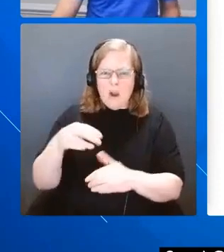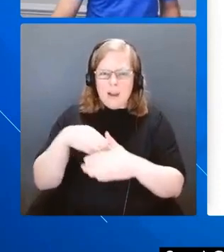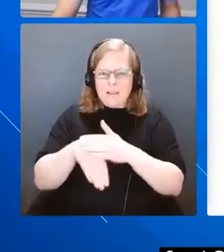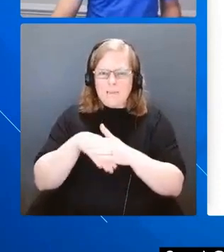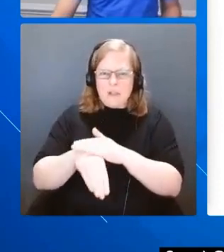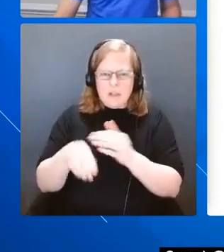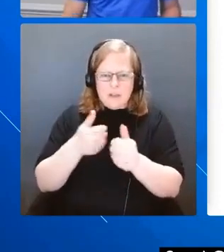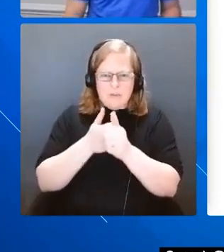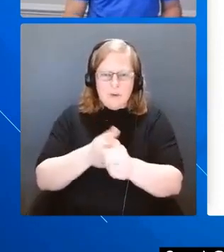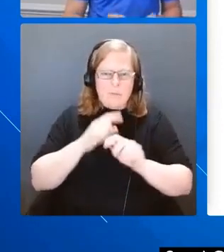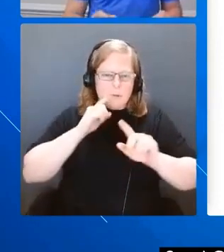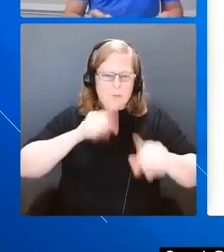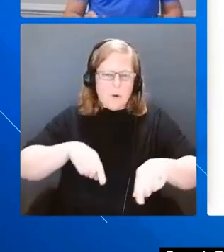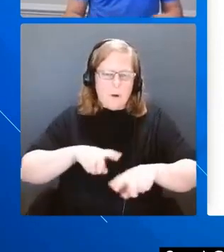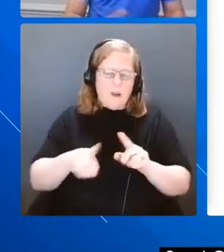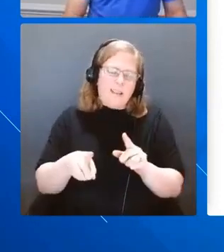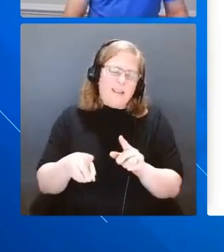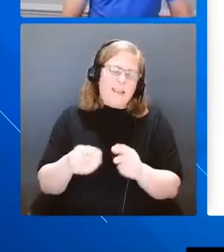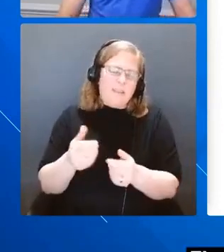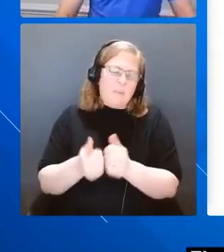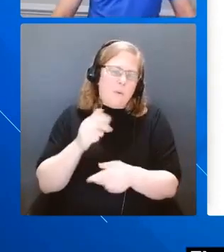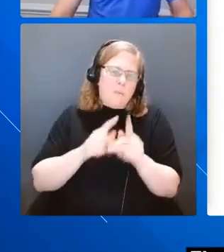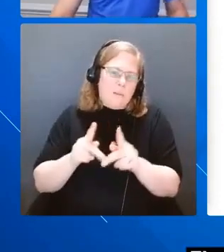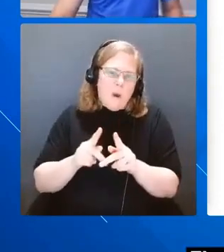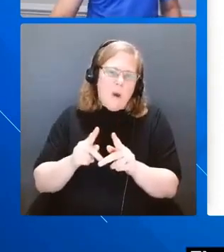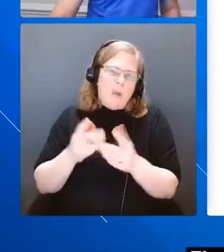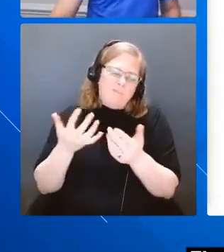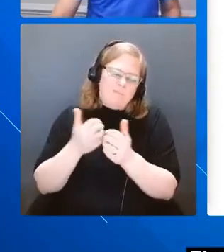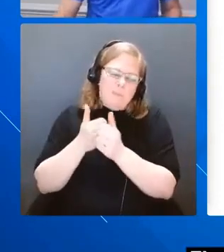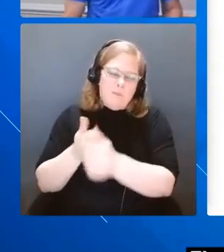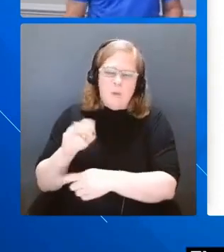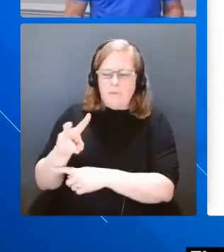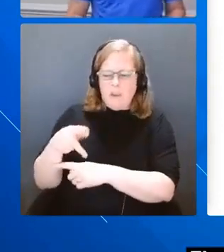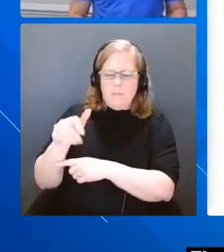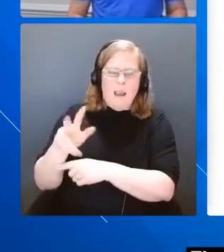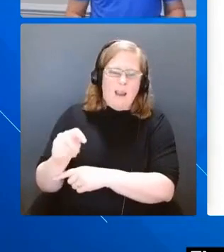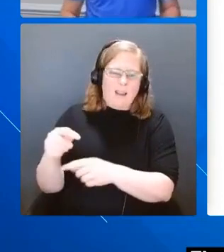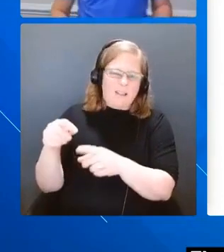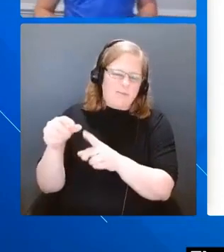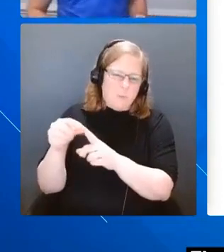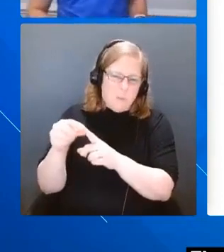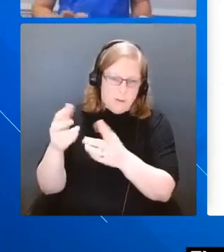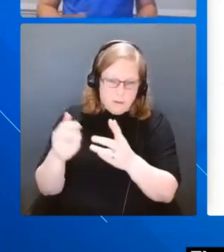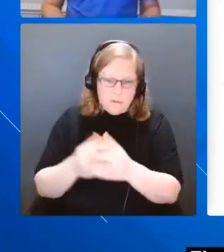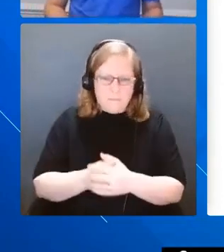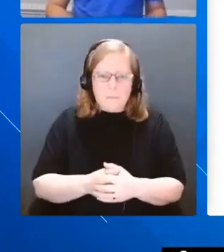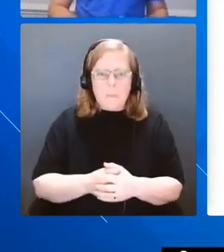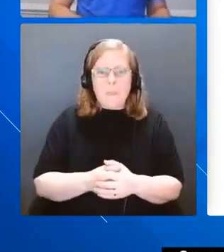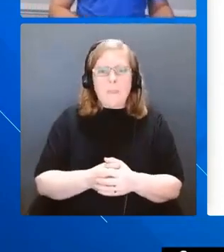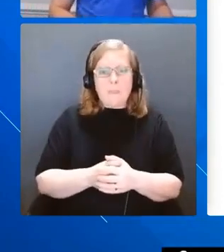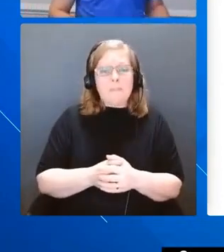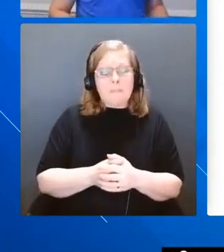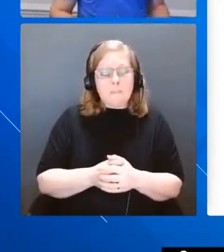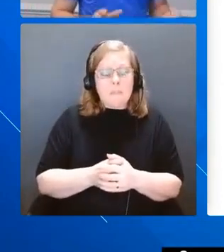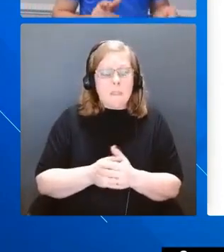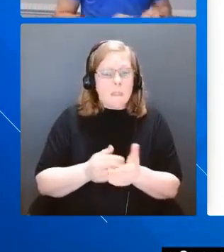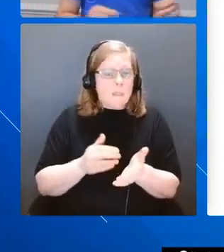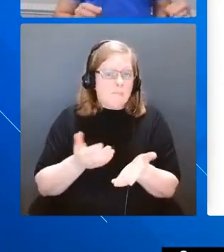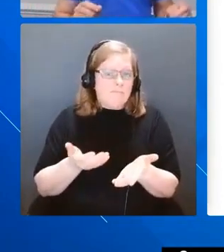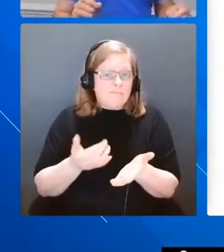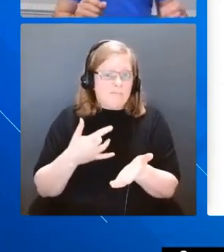them. These are made for you, for our clients, and they're often mandatory, especially with government and higher ed.